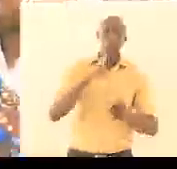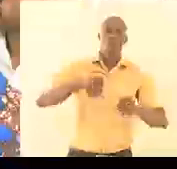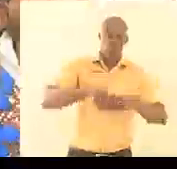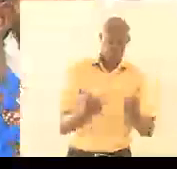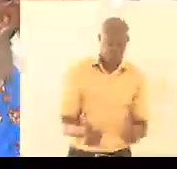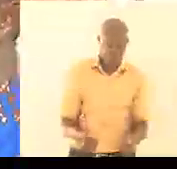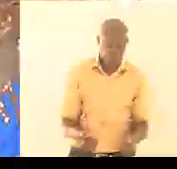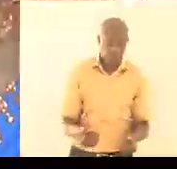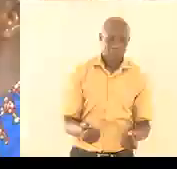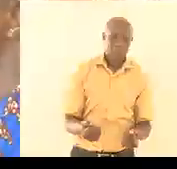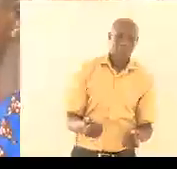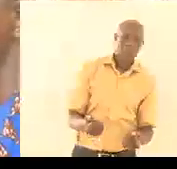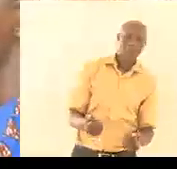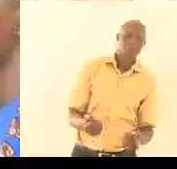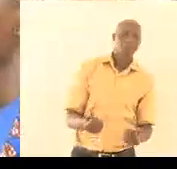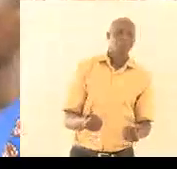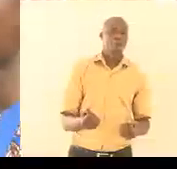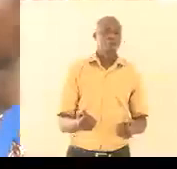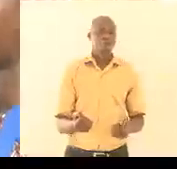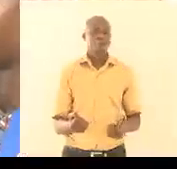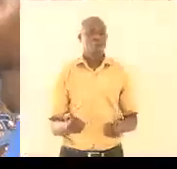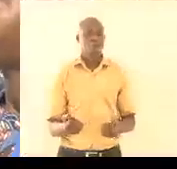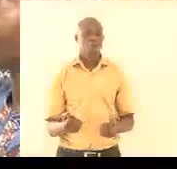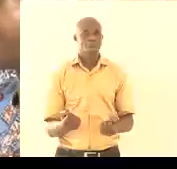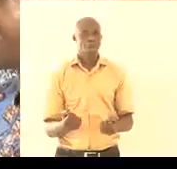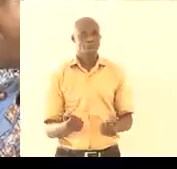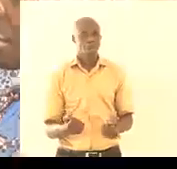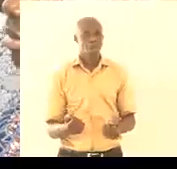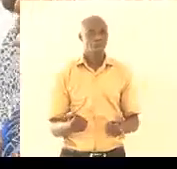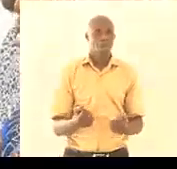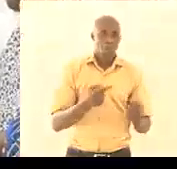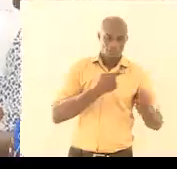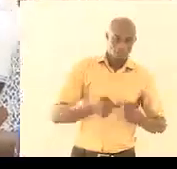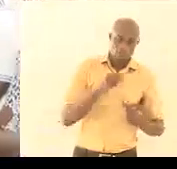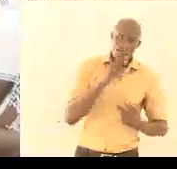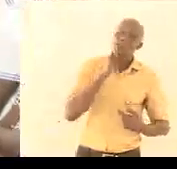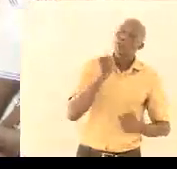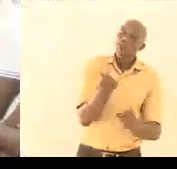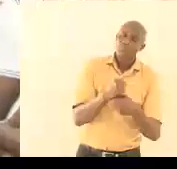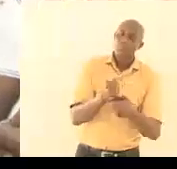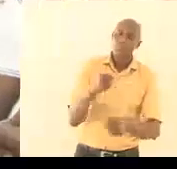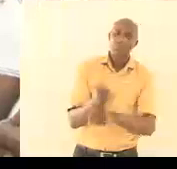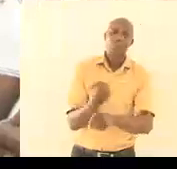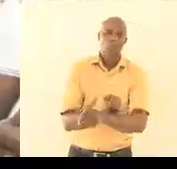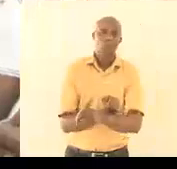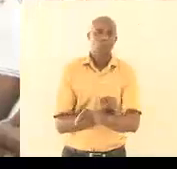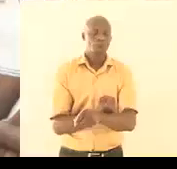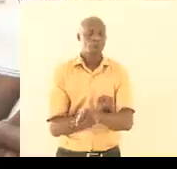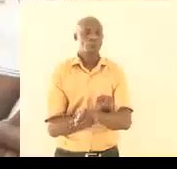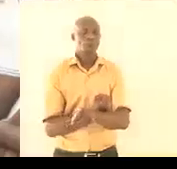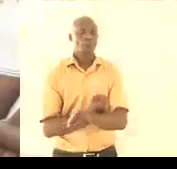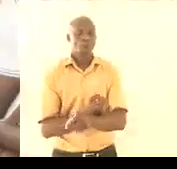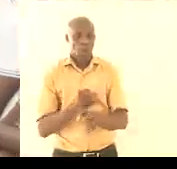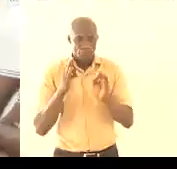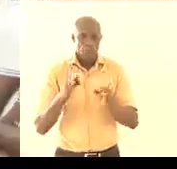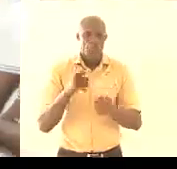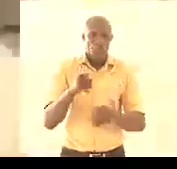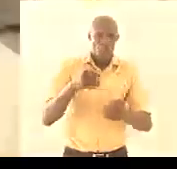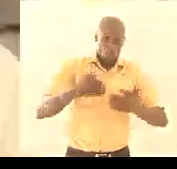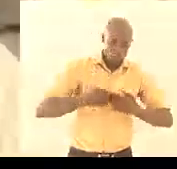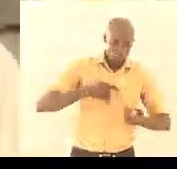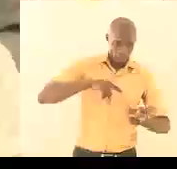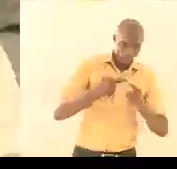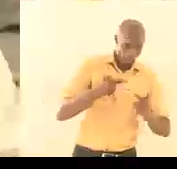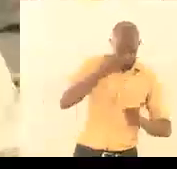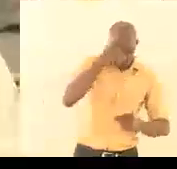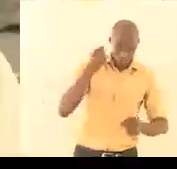hearts that cannot be broken are stone. But hearts are not made of stone, they are made of flesh. So if you sustain wounds